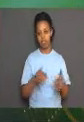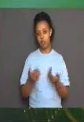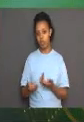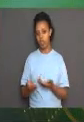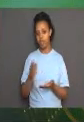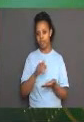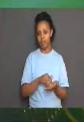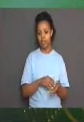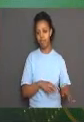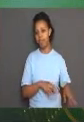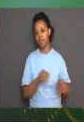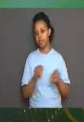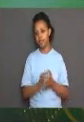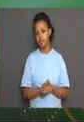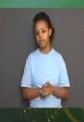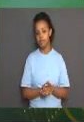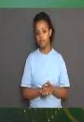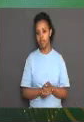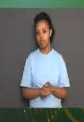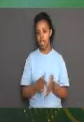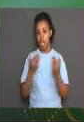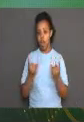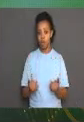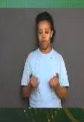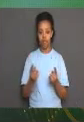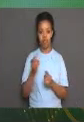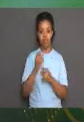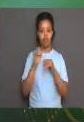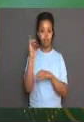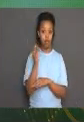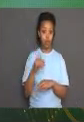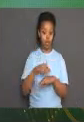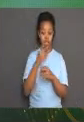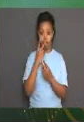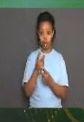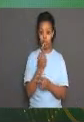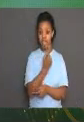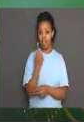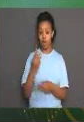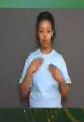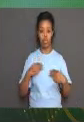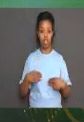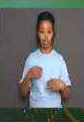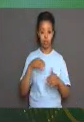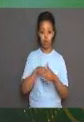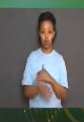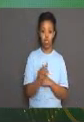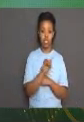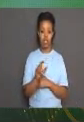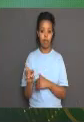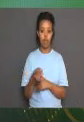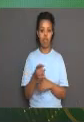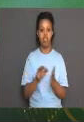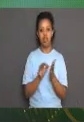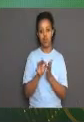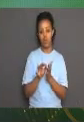Welcome back, students. As you saw in the image, each structure contains the same